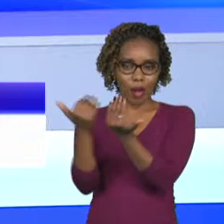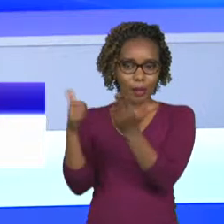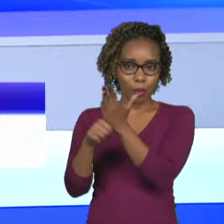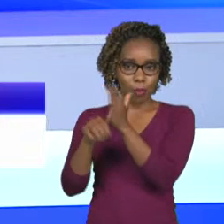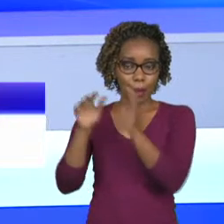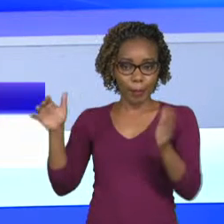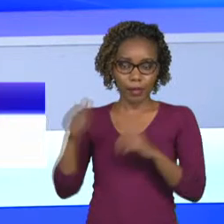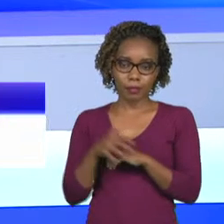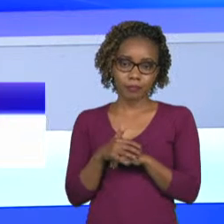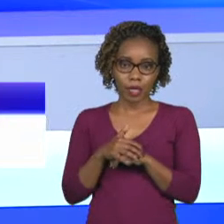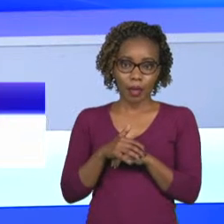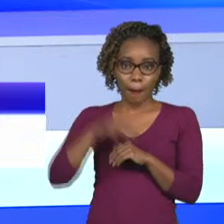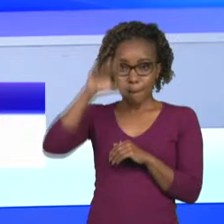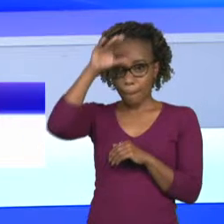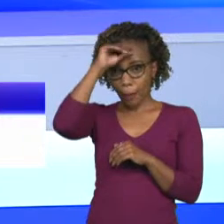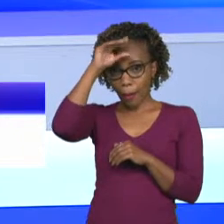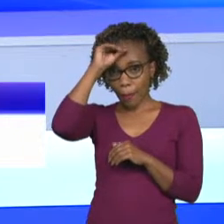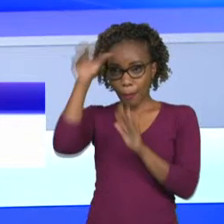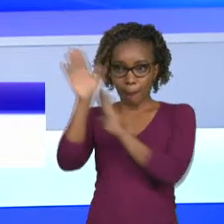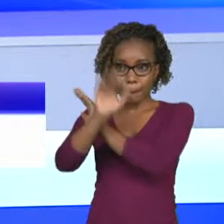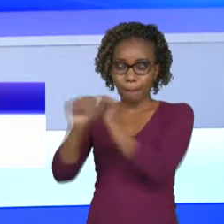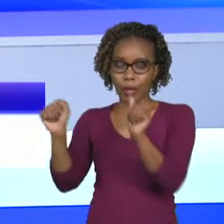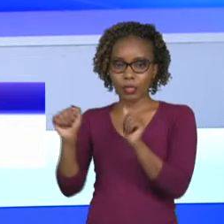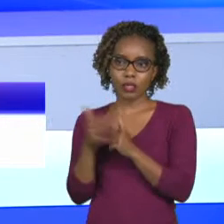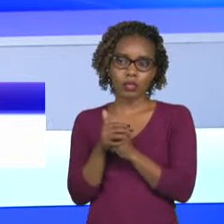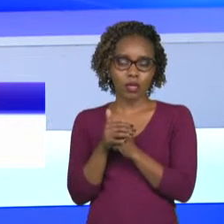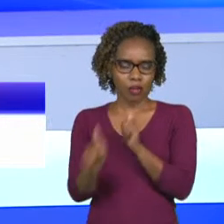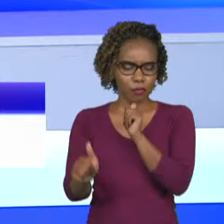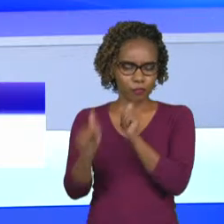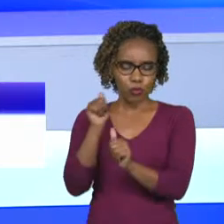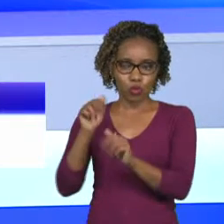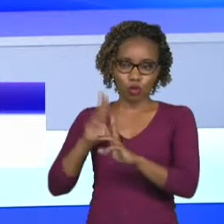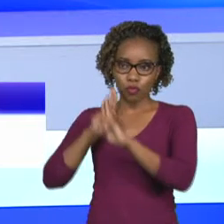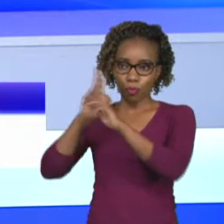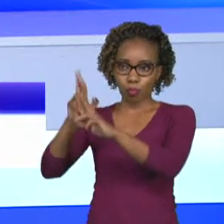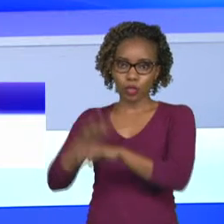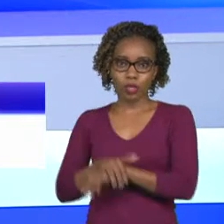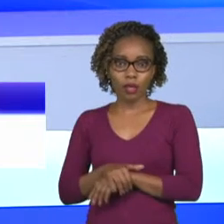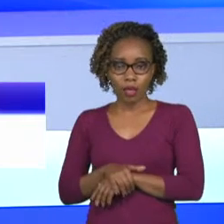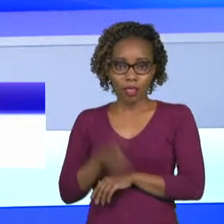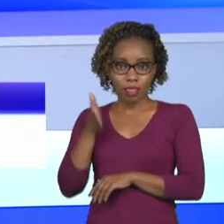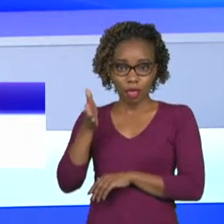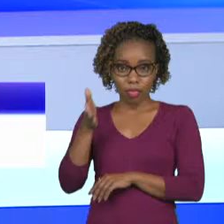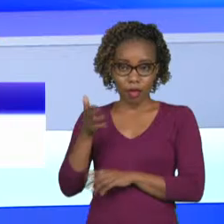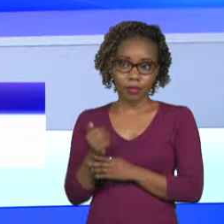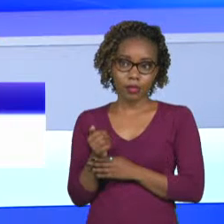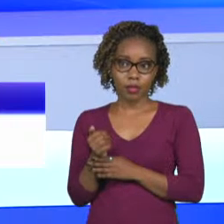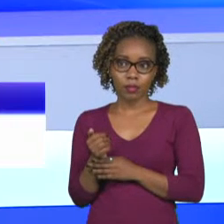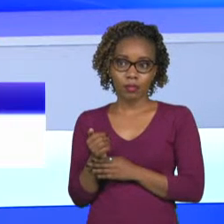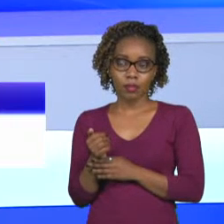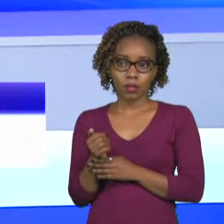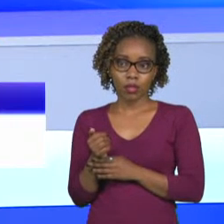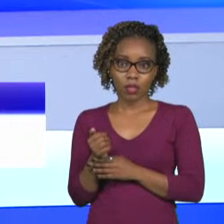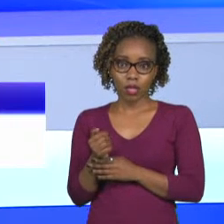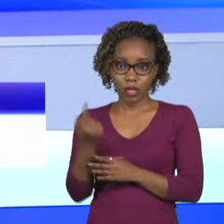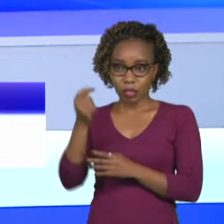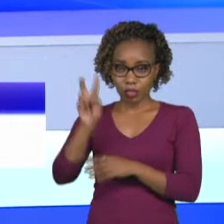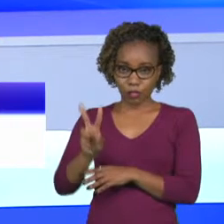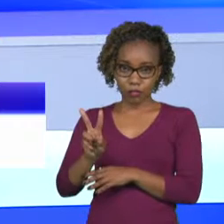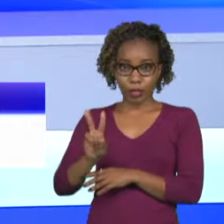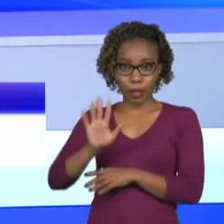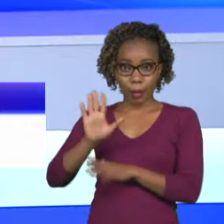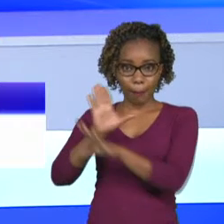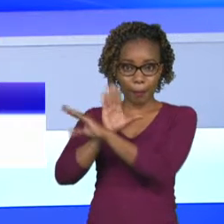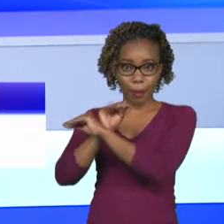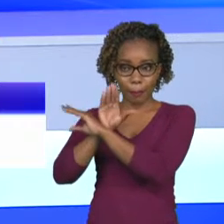U.S. President Donald Trump, who is refusing to concede a bitter election, popped up in multiple windows across the flickering screen in a high-stakes